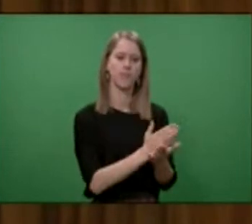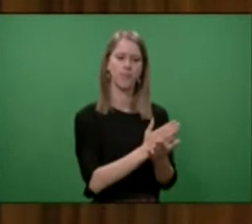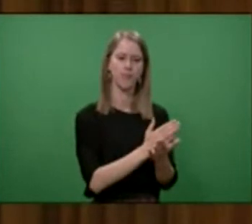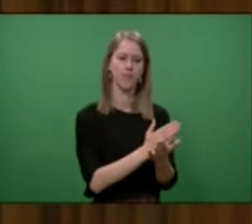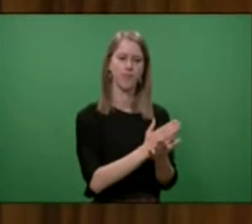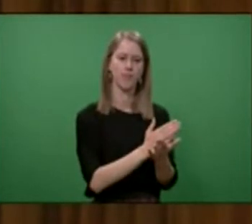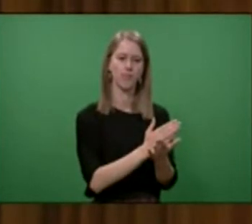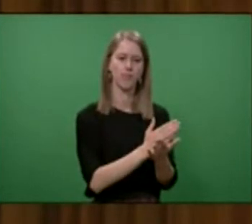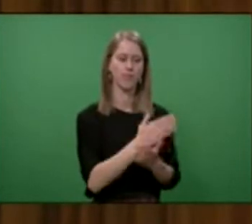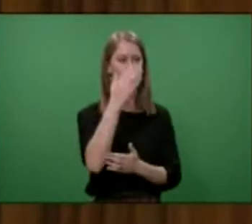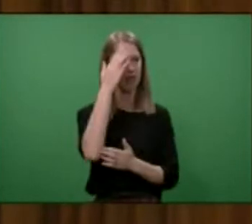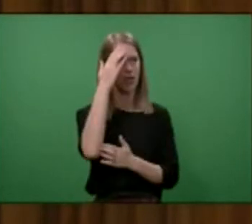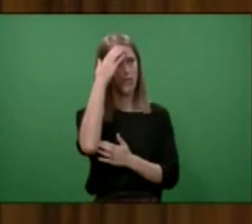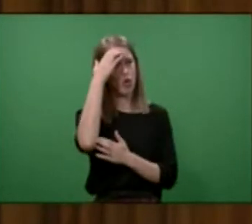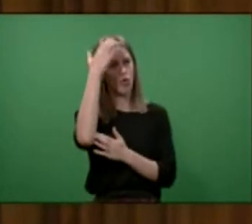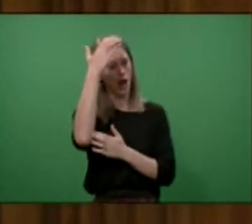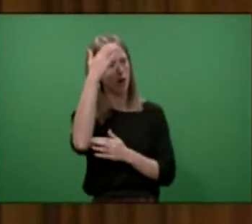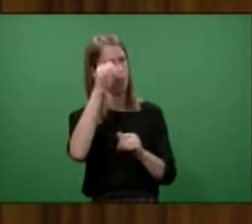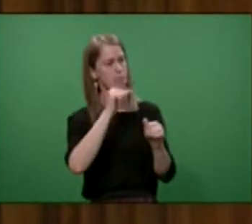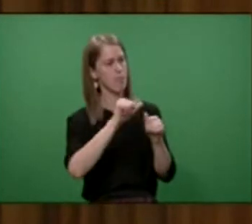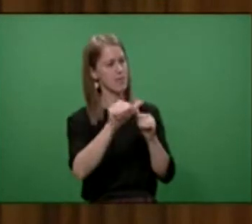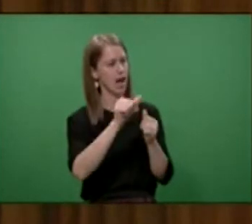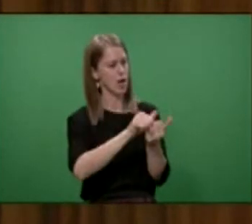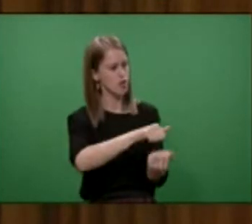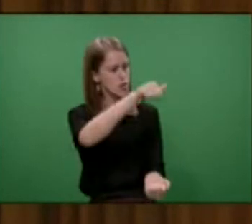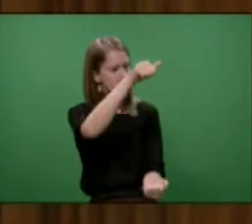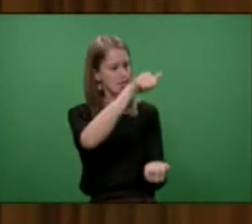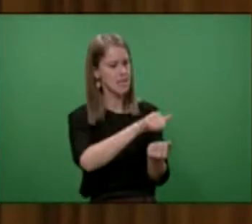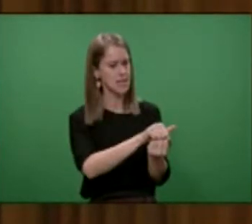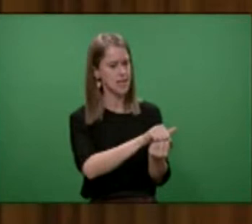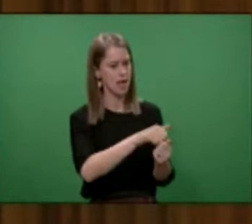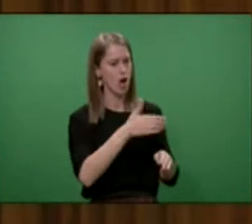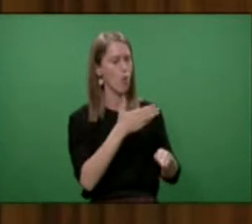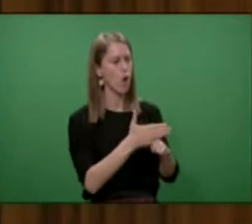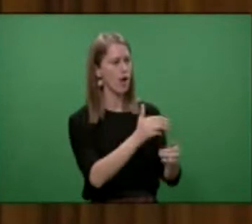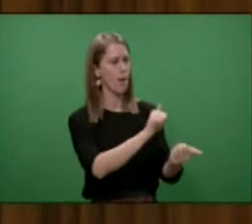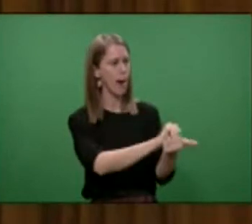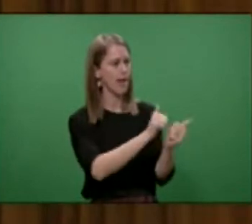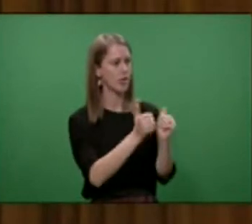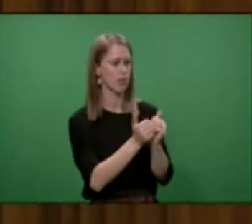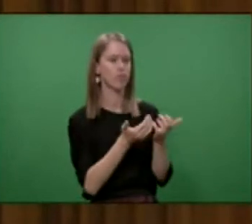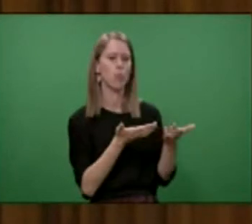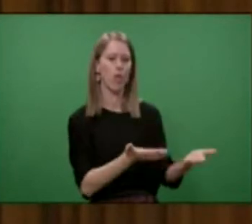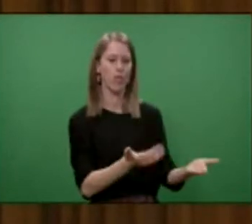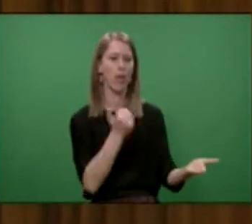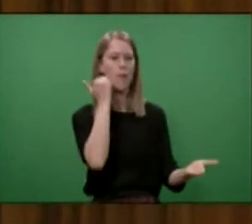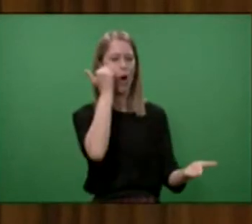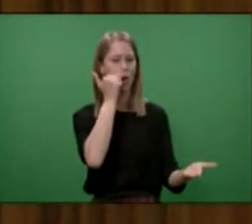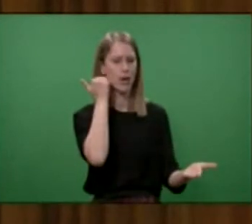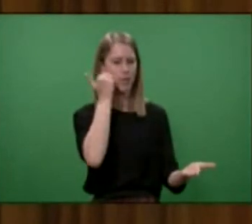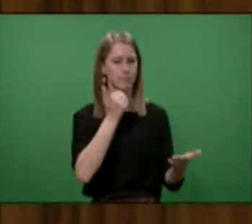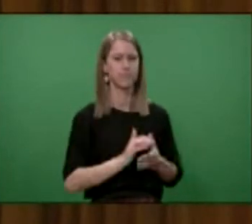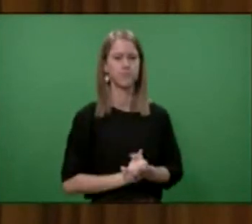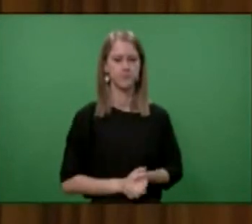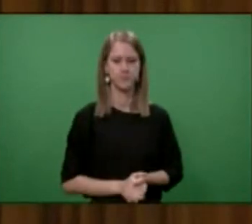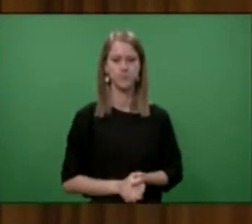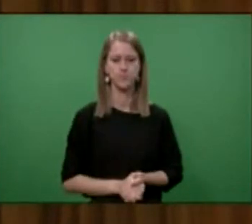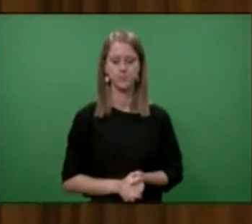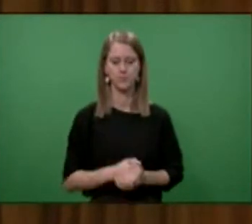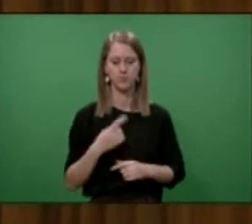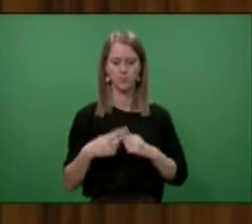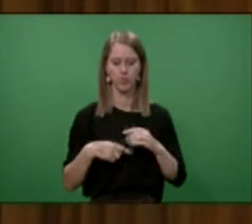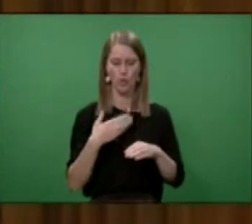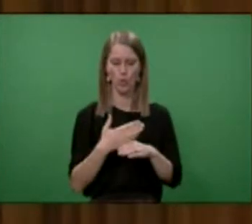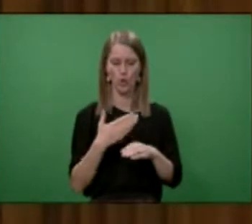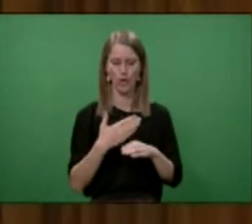can grow to be a better treaty partner and work in true partnership with Māori. It will continue to work to